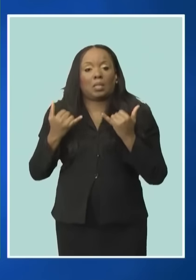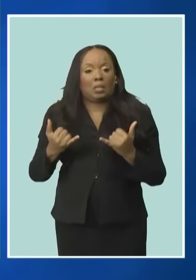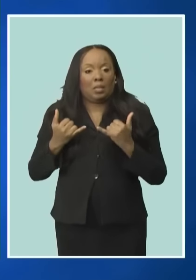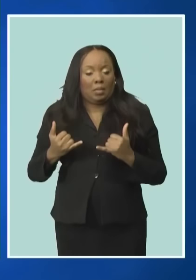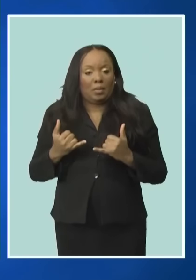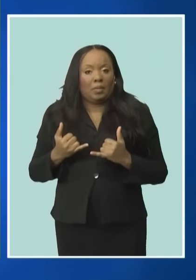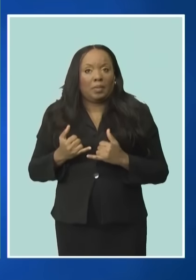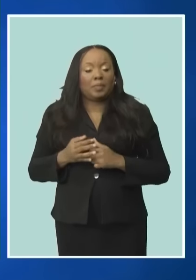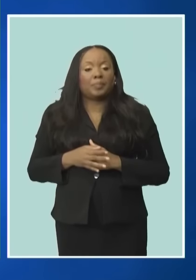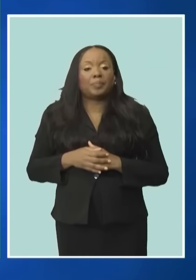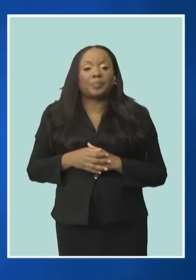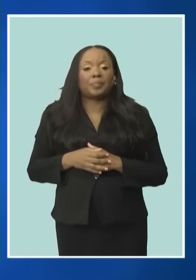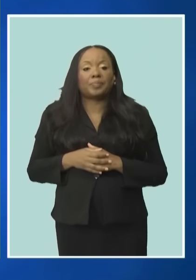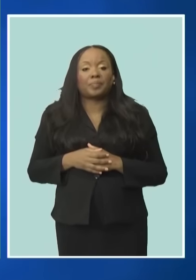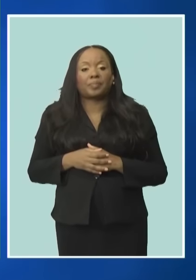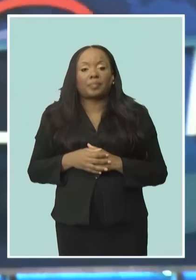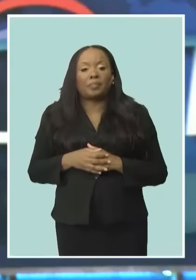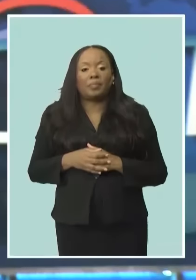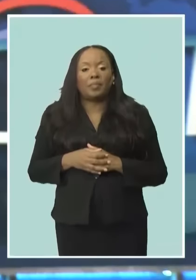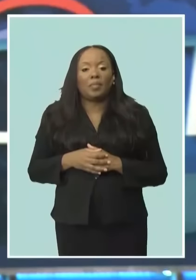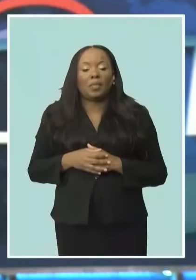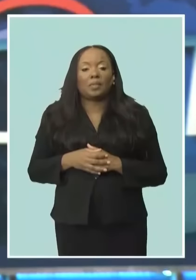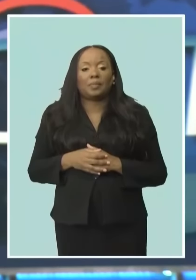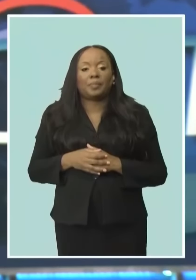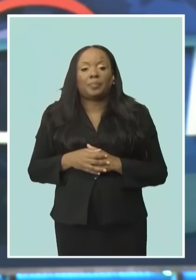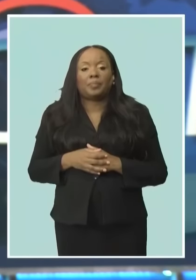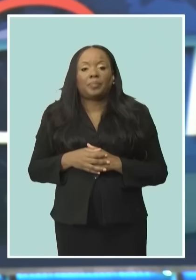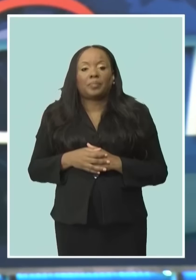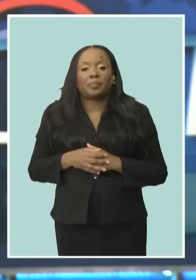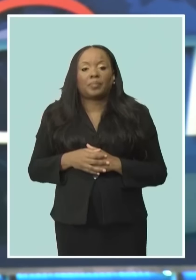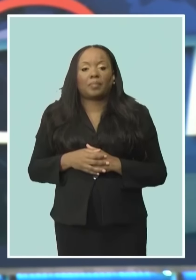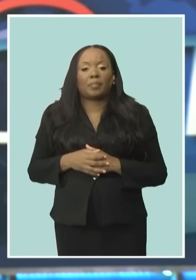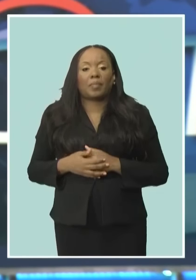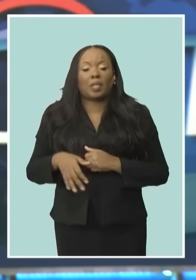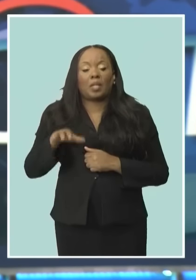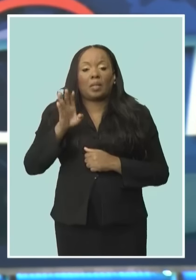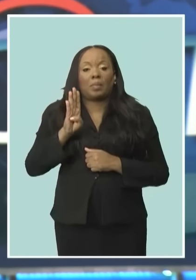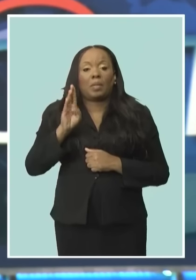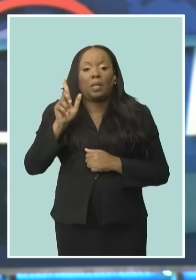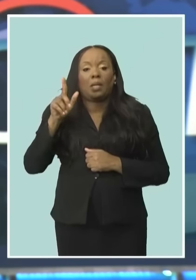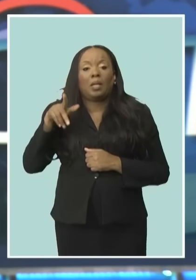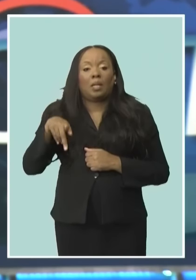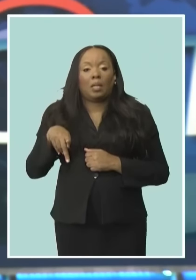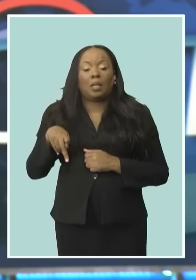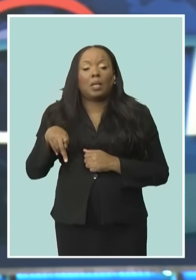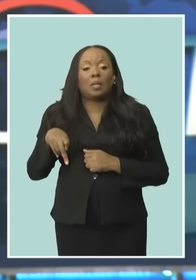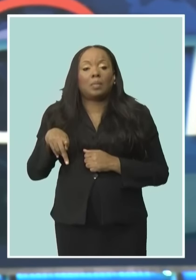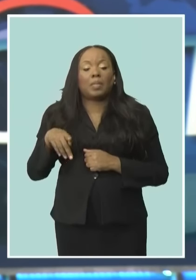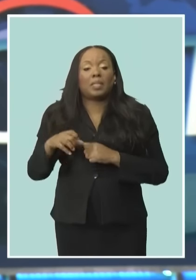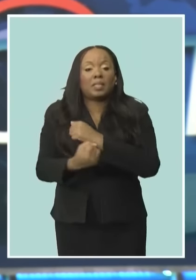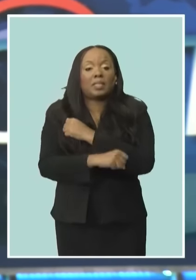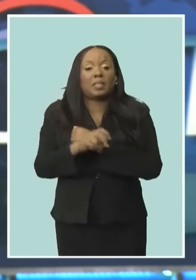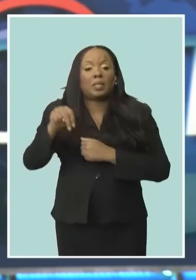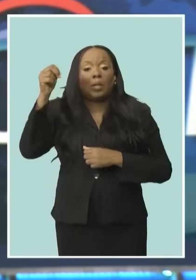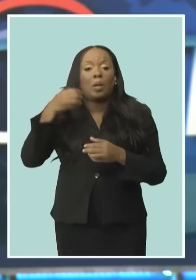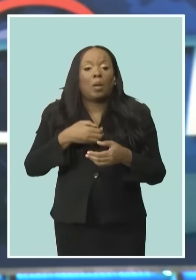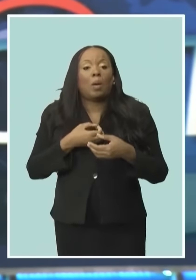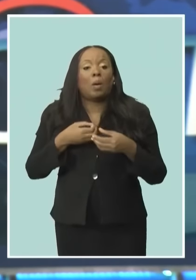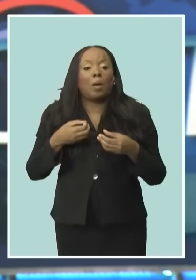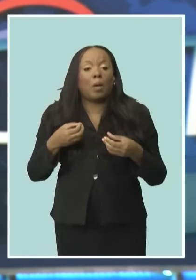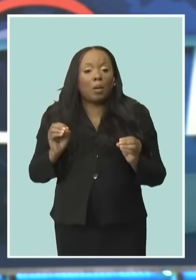Agard, CBC News. Amid reports from the Barbados Labour Party's St. James North campaign office at